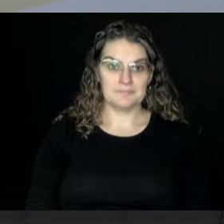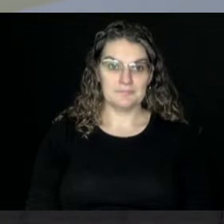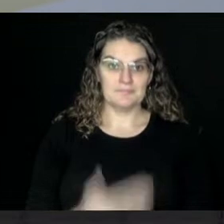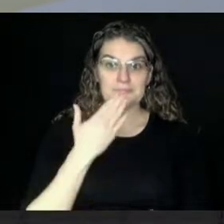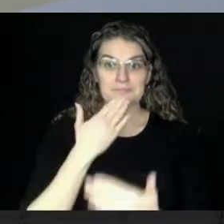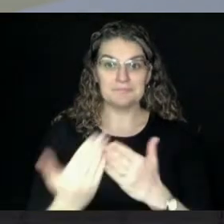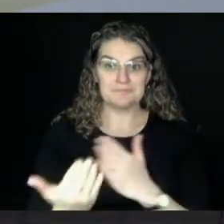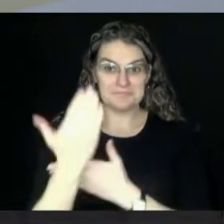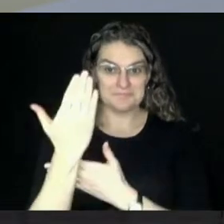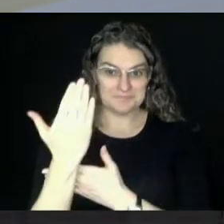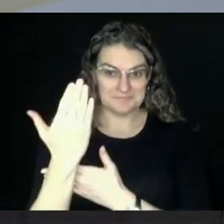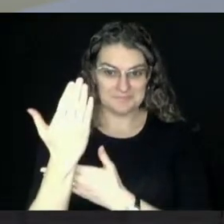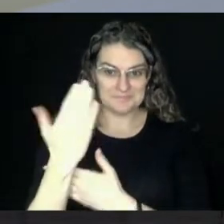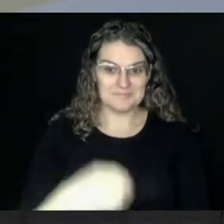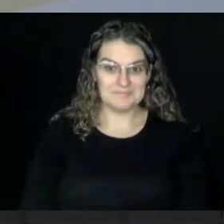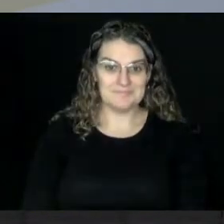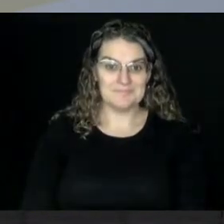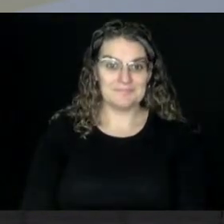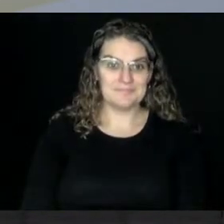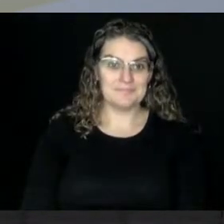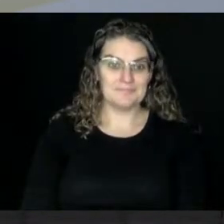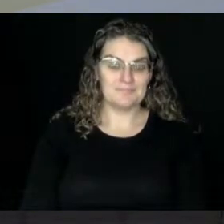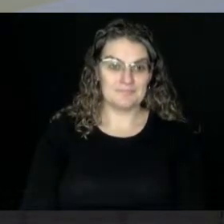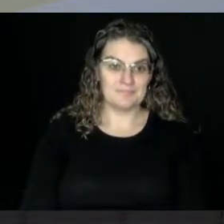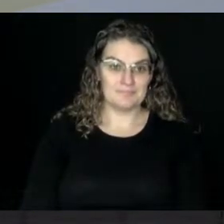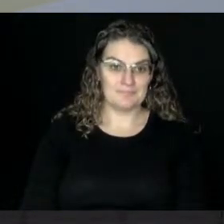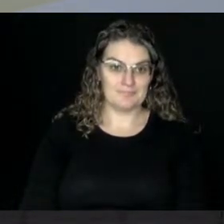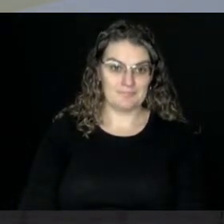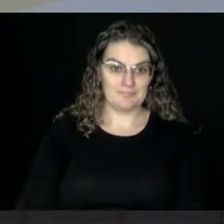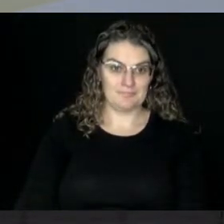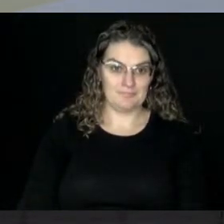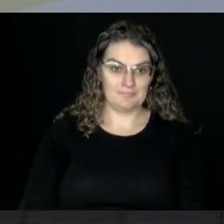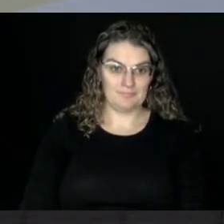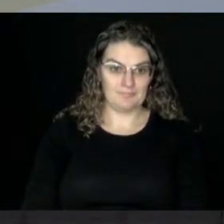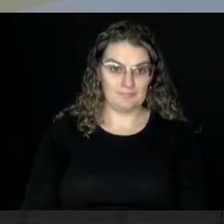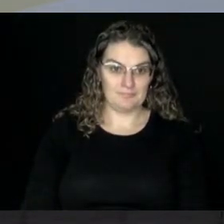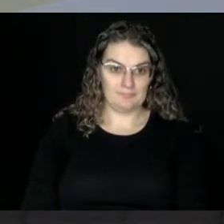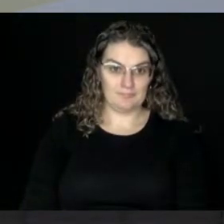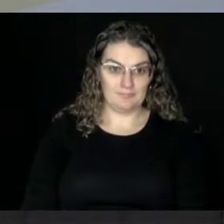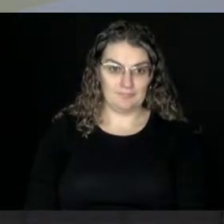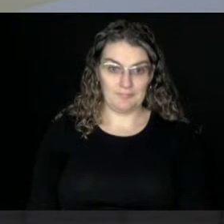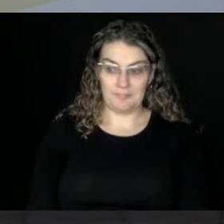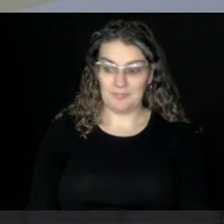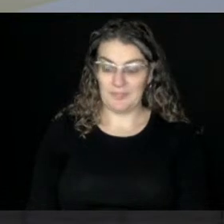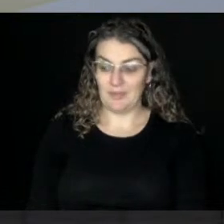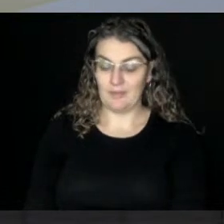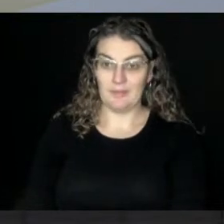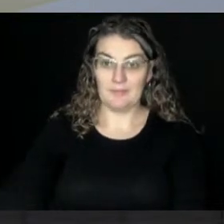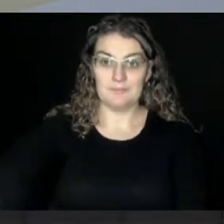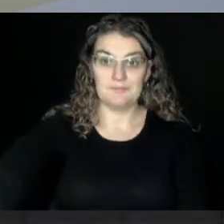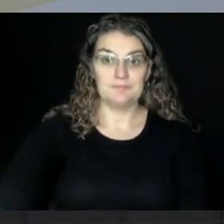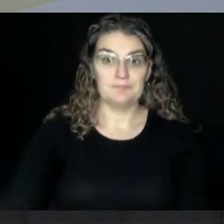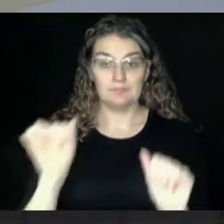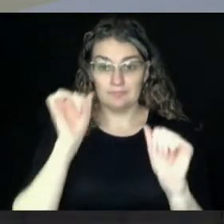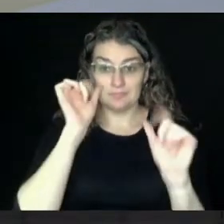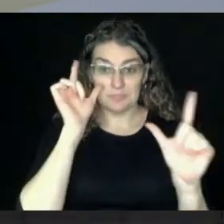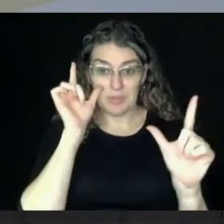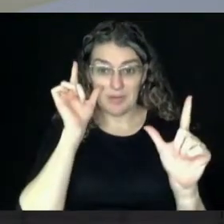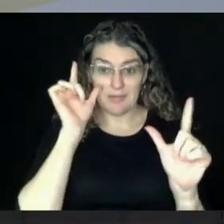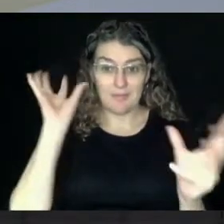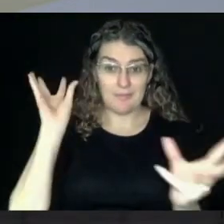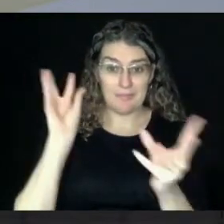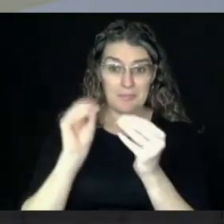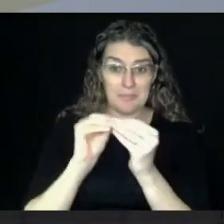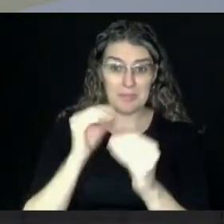Good morning. It's actually unbelievable that it's been a year since the world has been really dealing with this